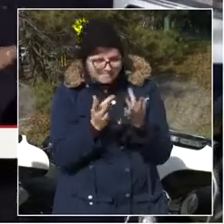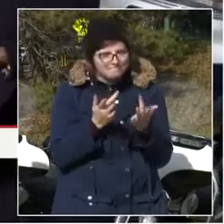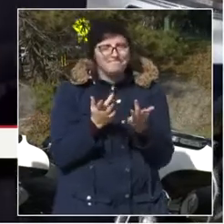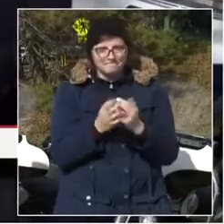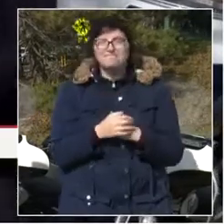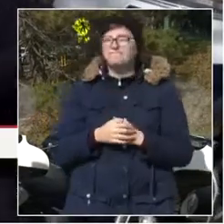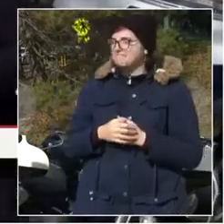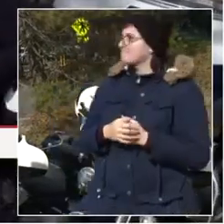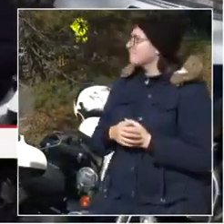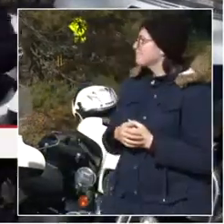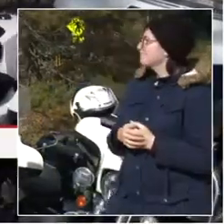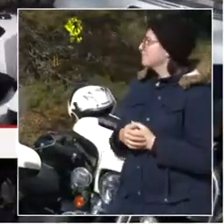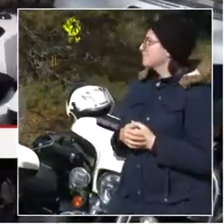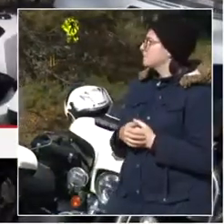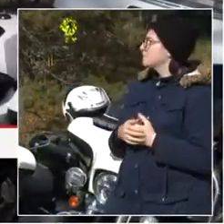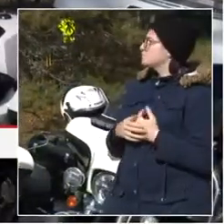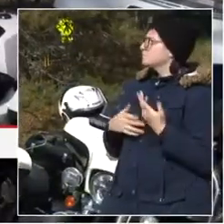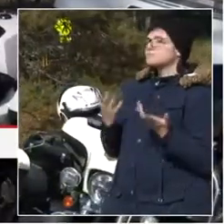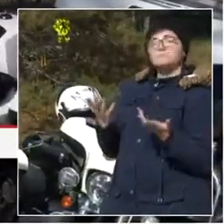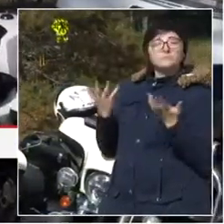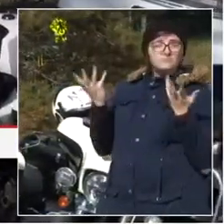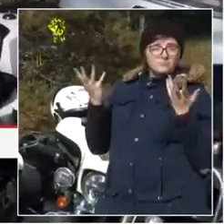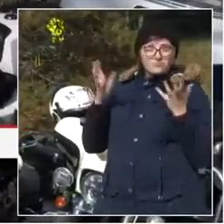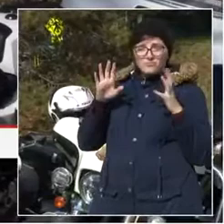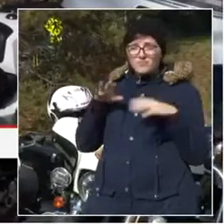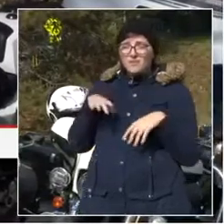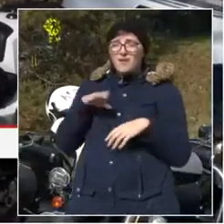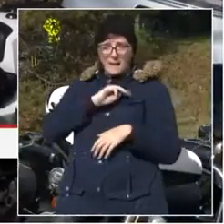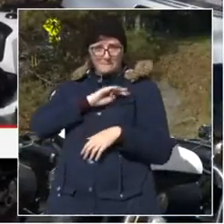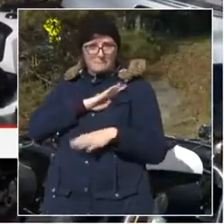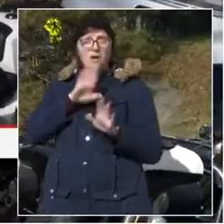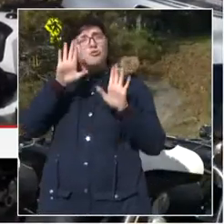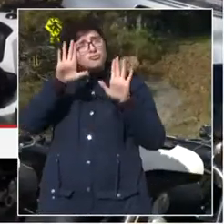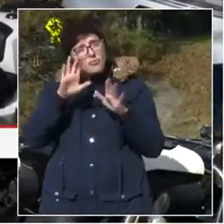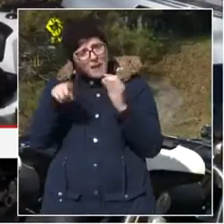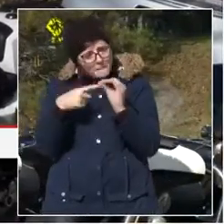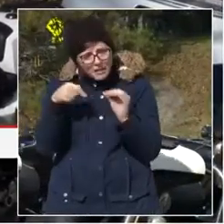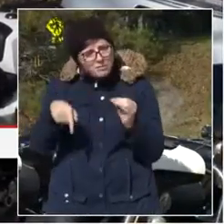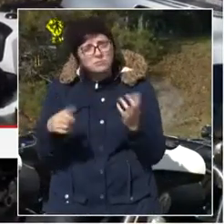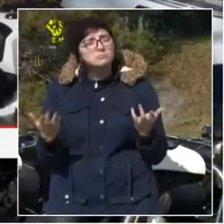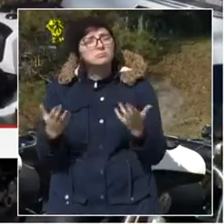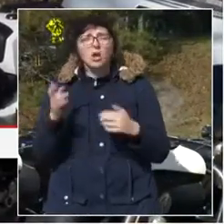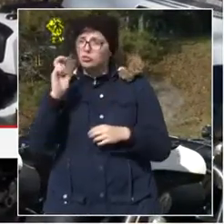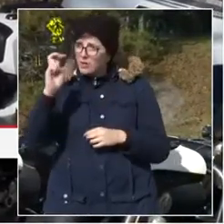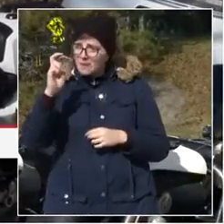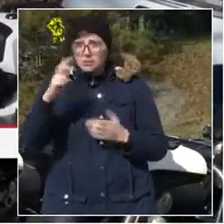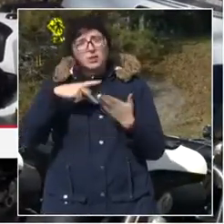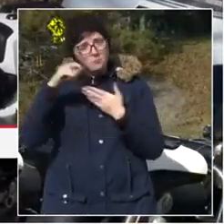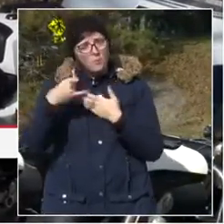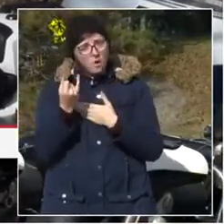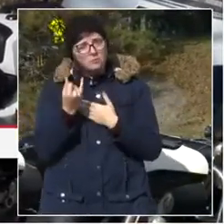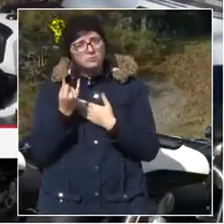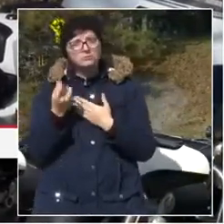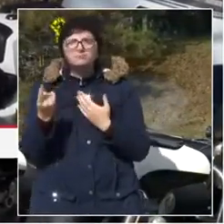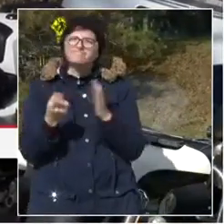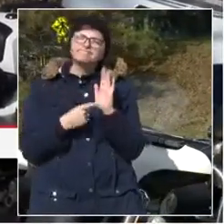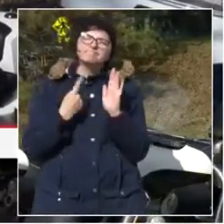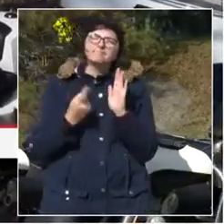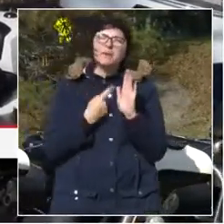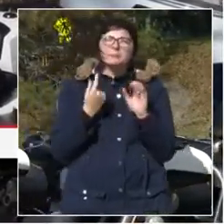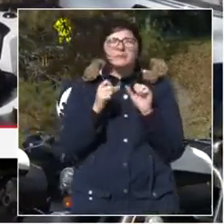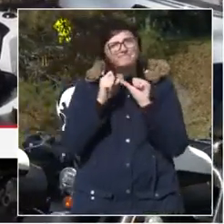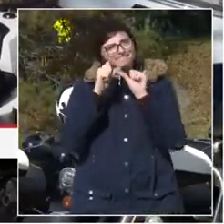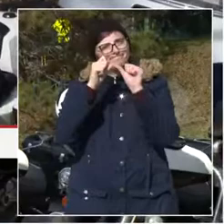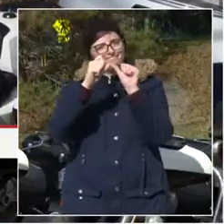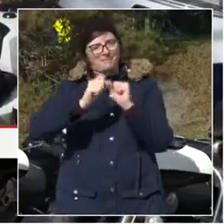you. And what is great about this, Mark, you're right, transportation projects, they sometimes go on for a